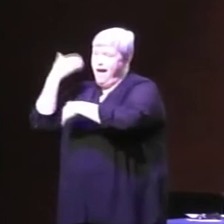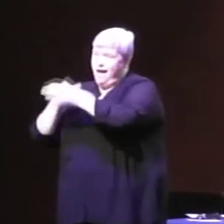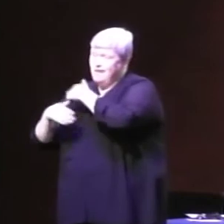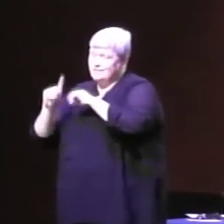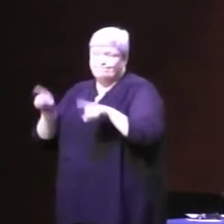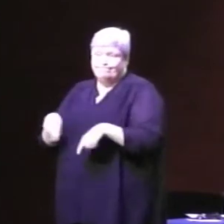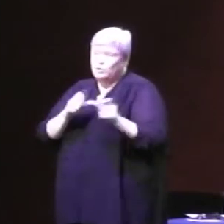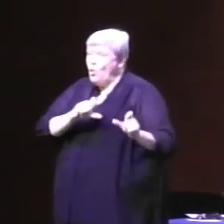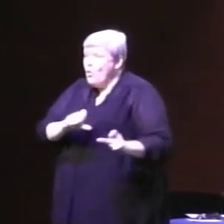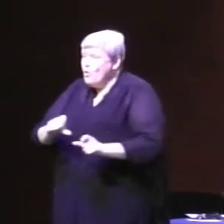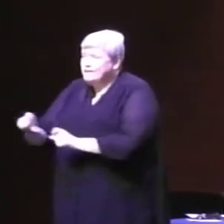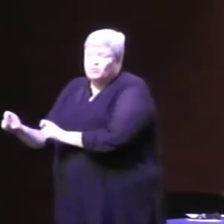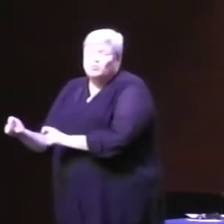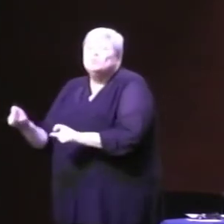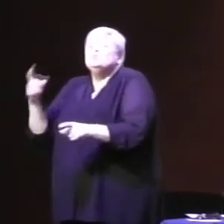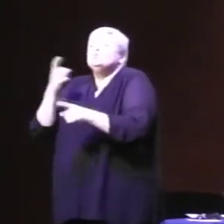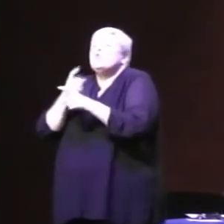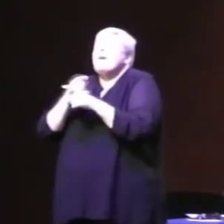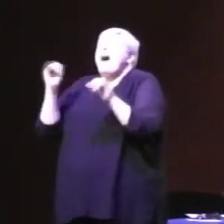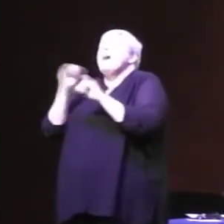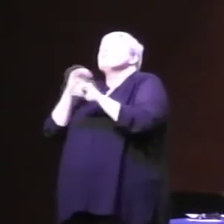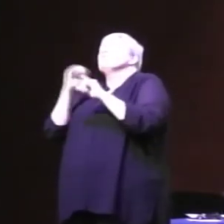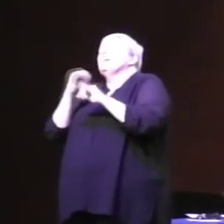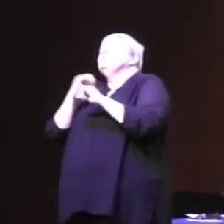cannot continually talk about the crisis they